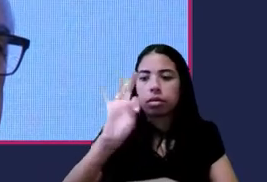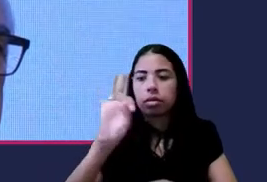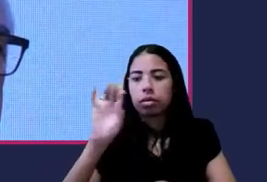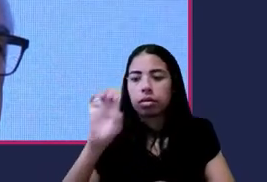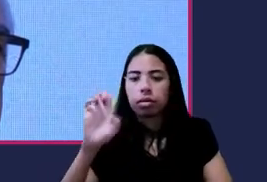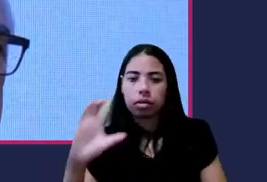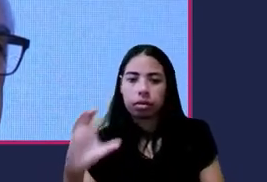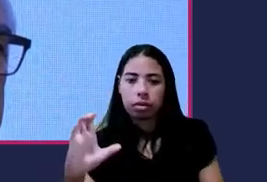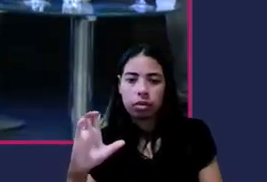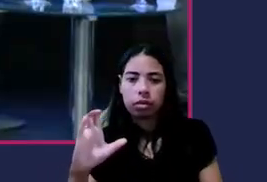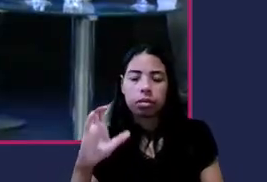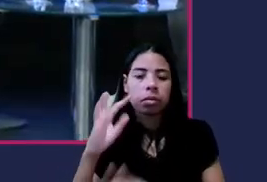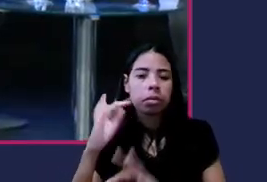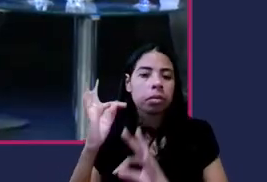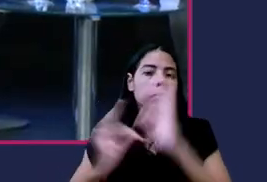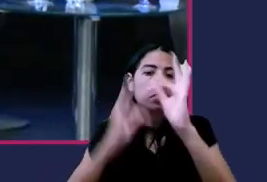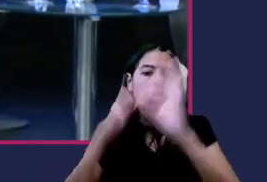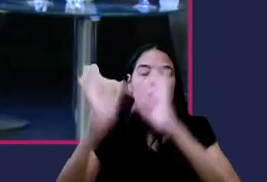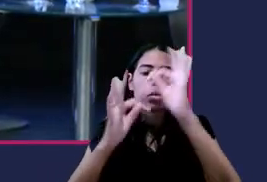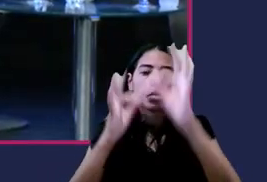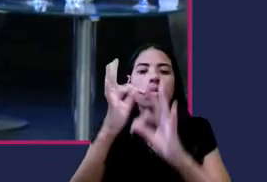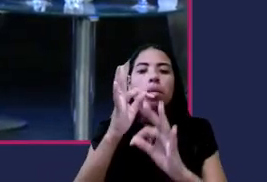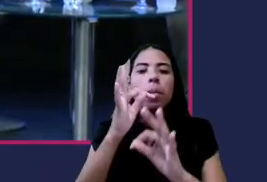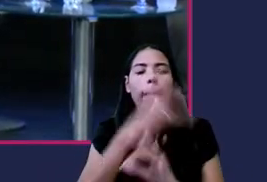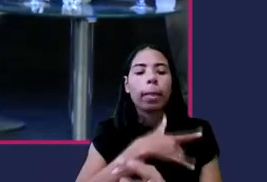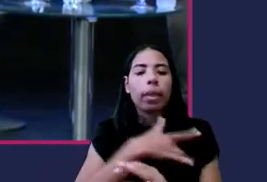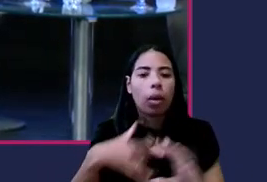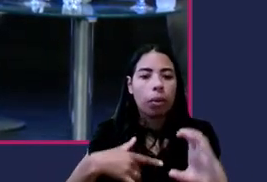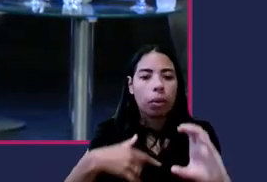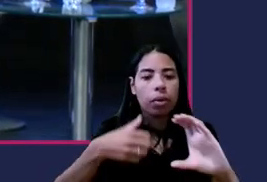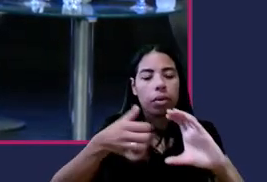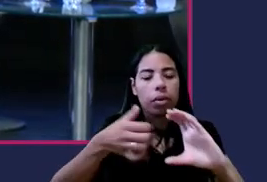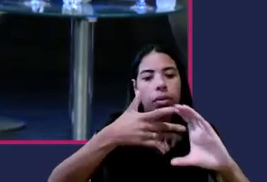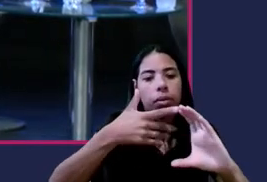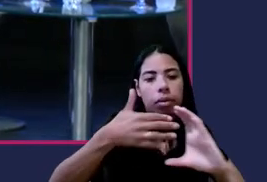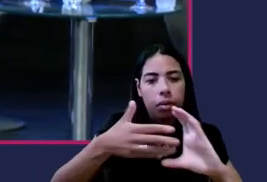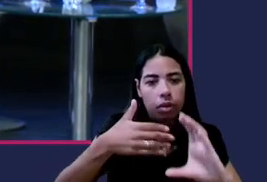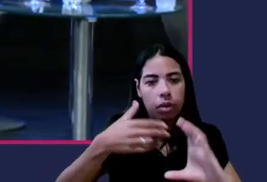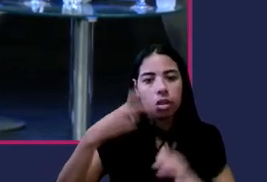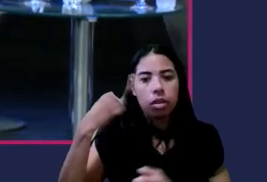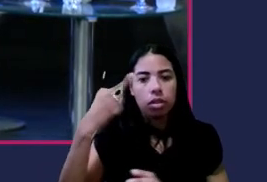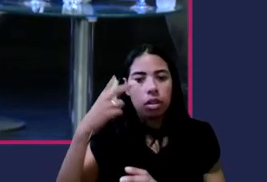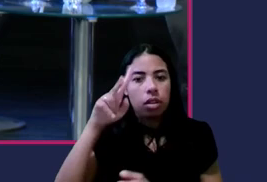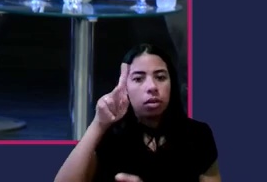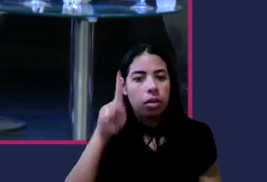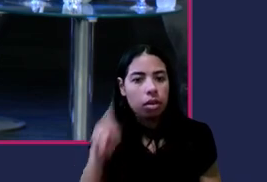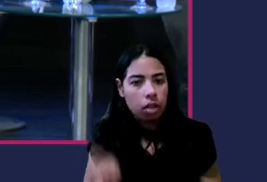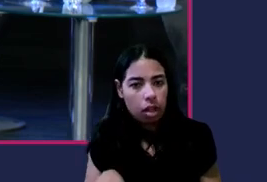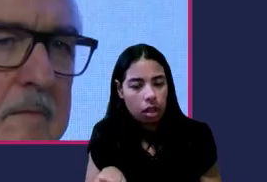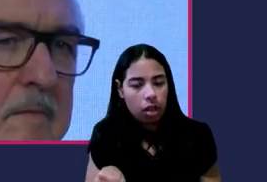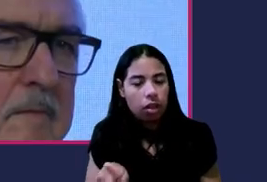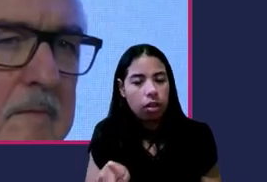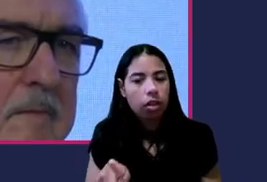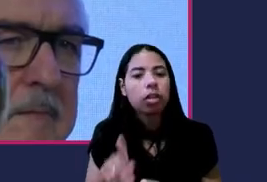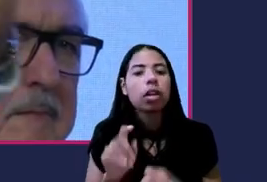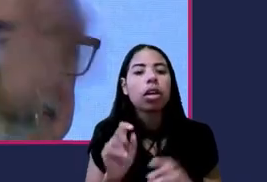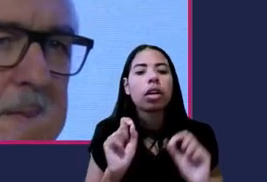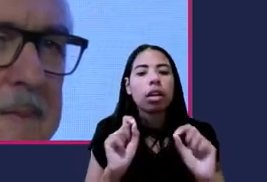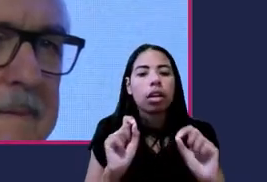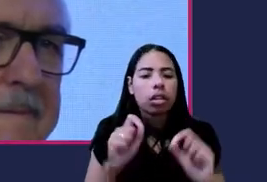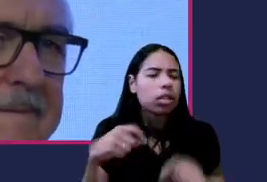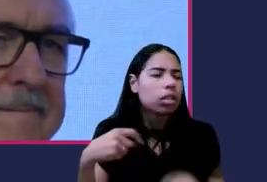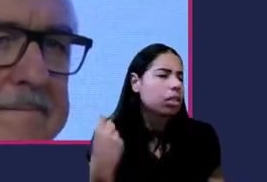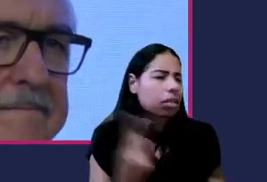for Technology in Rare Health. I am the Vice President. Rosângela Moro is